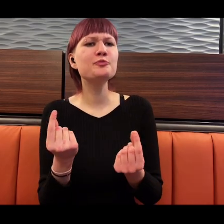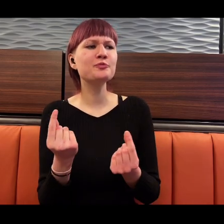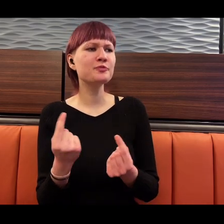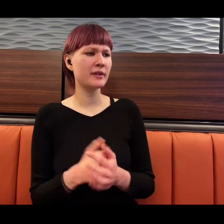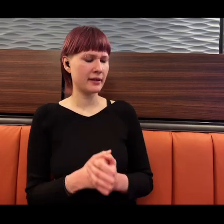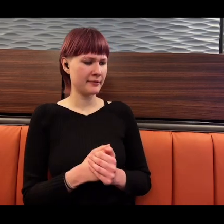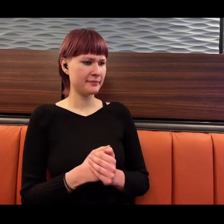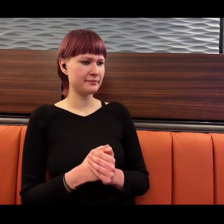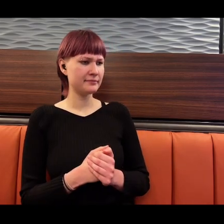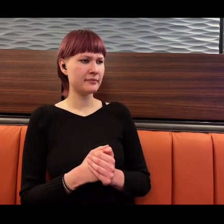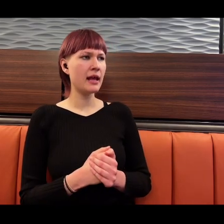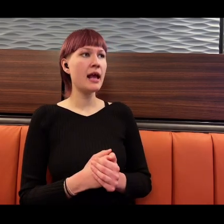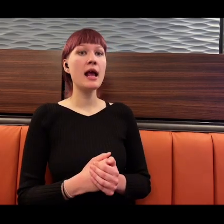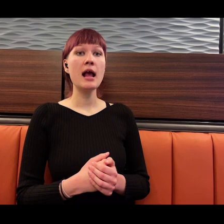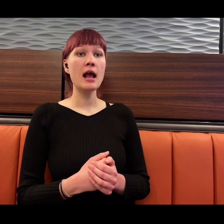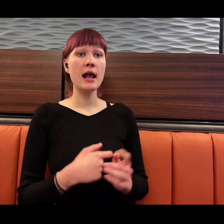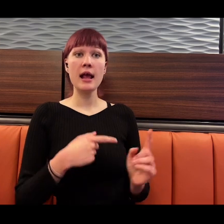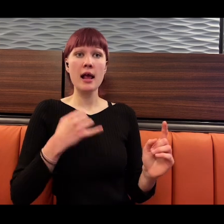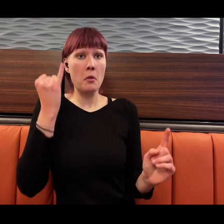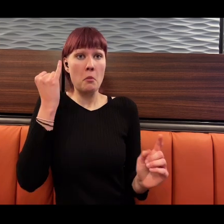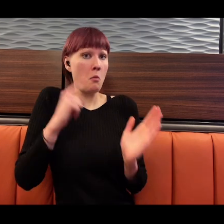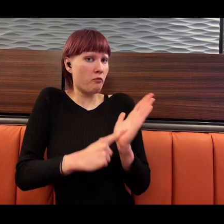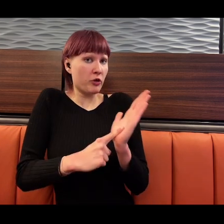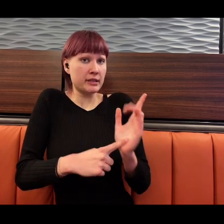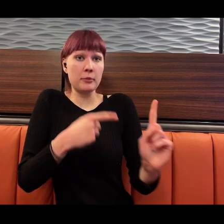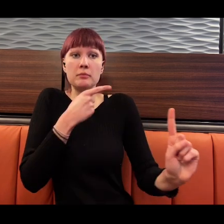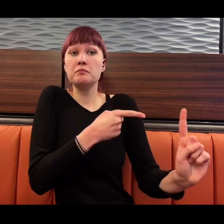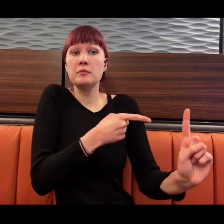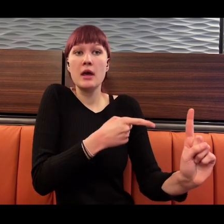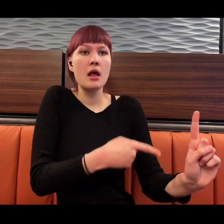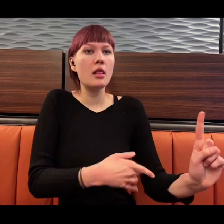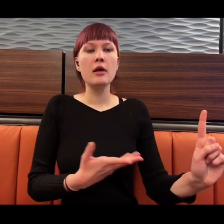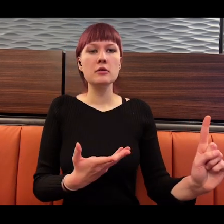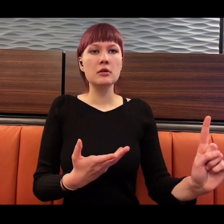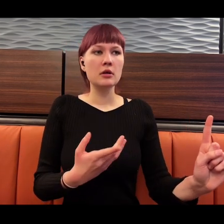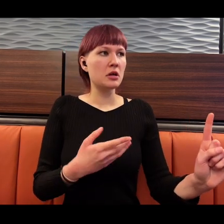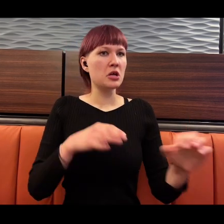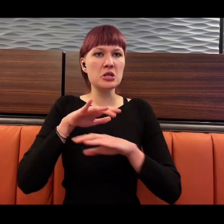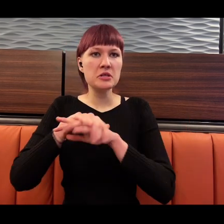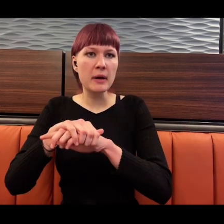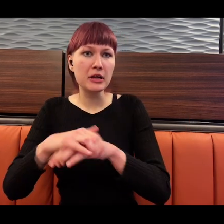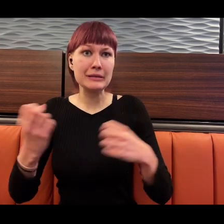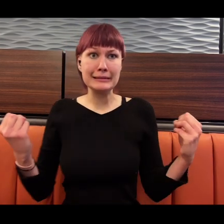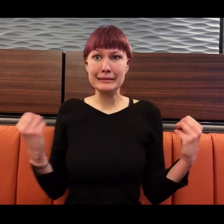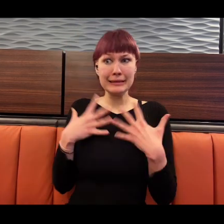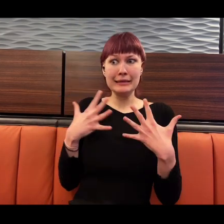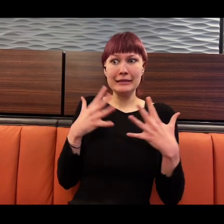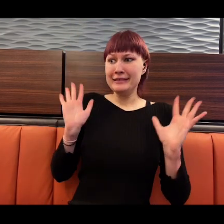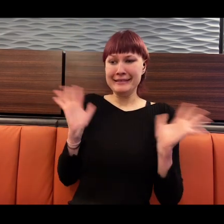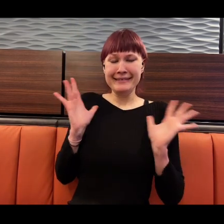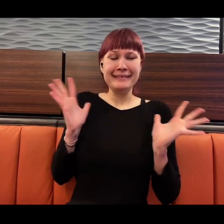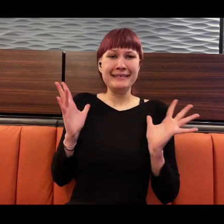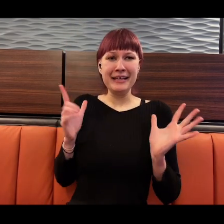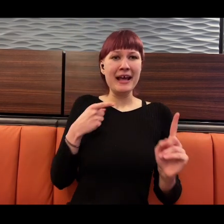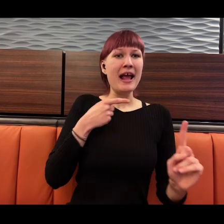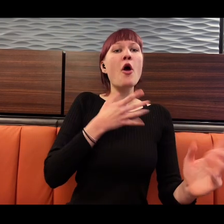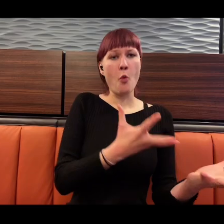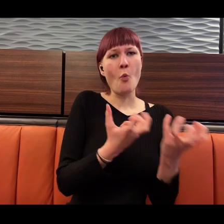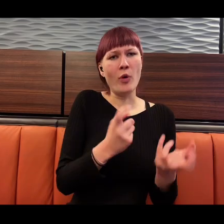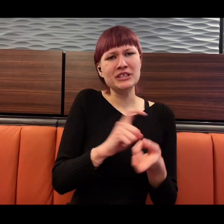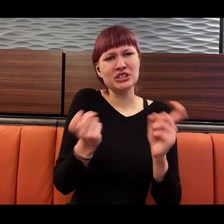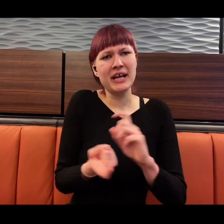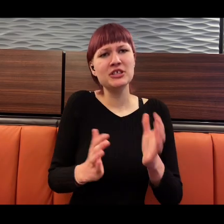around spiders. First, the therapy starts off with maybe say I'm the one who's afraid of spiders. Maybe I'd go into the therapist's office